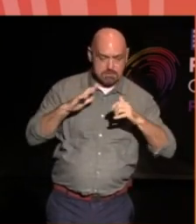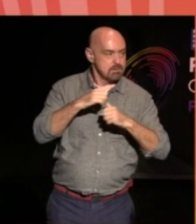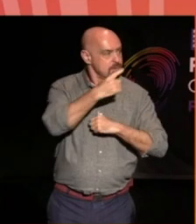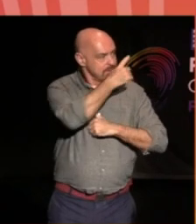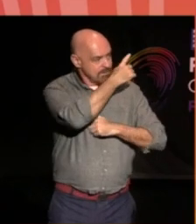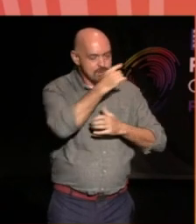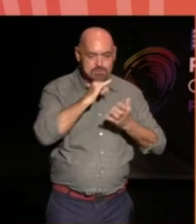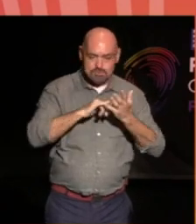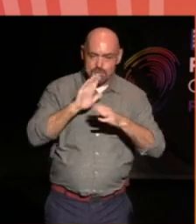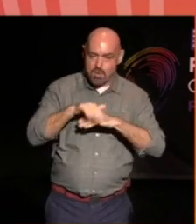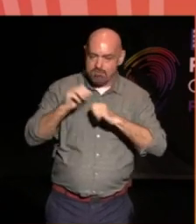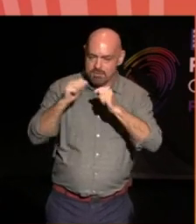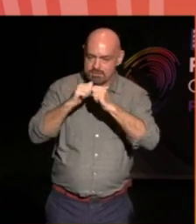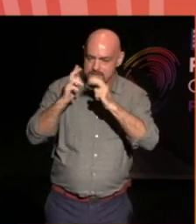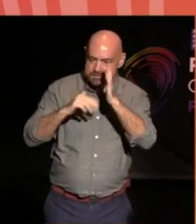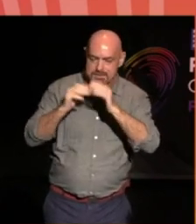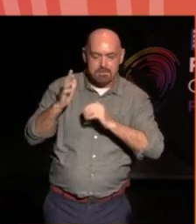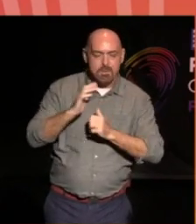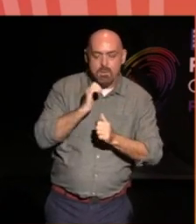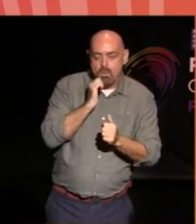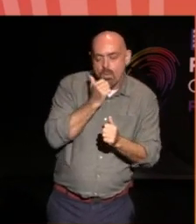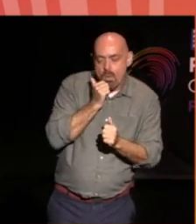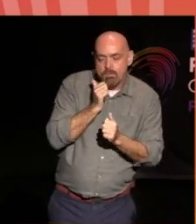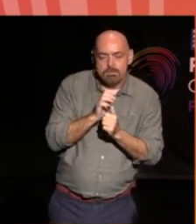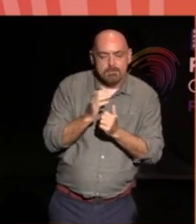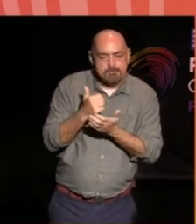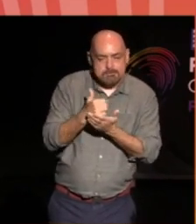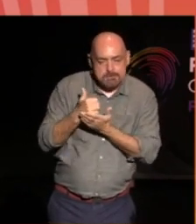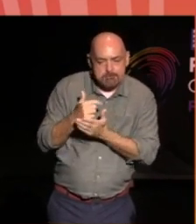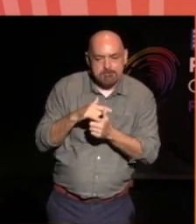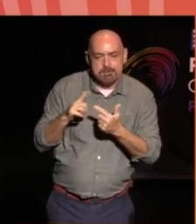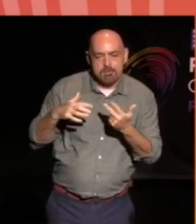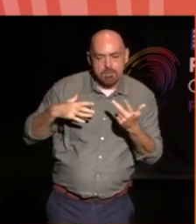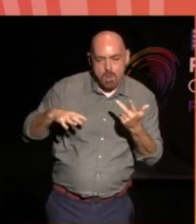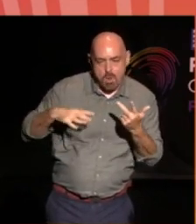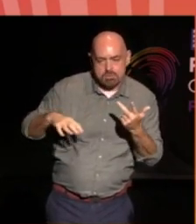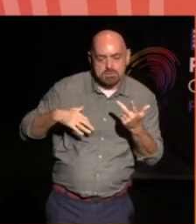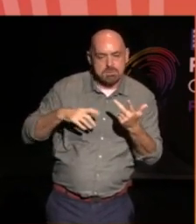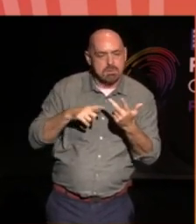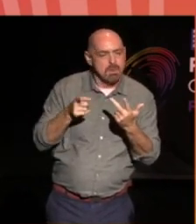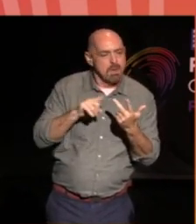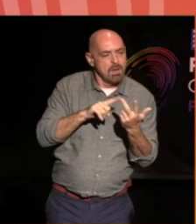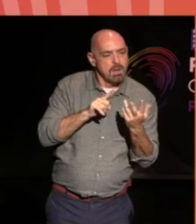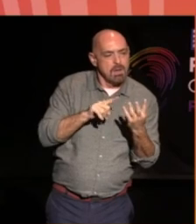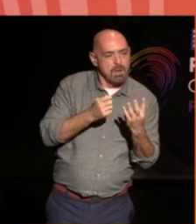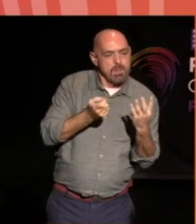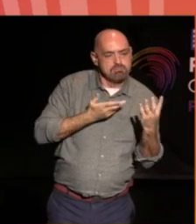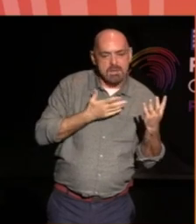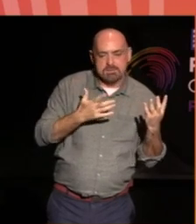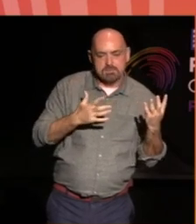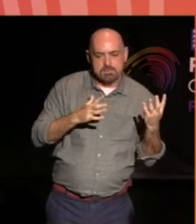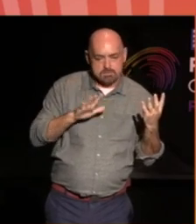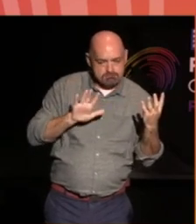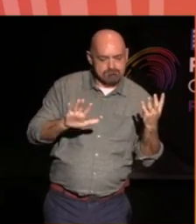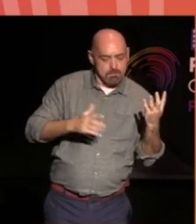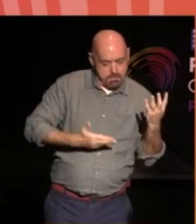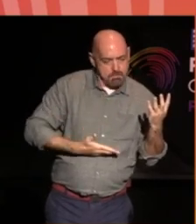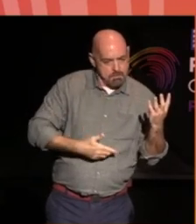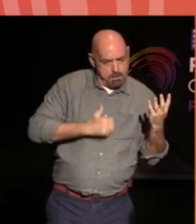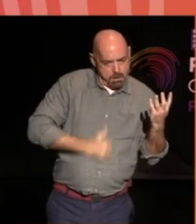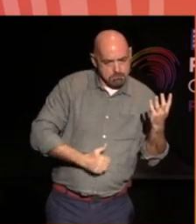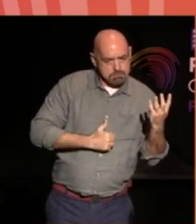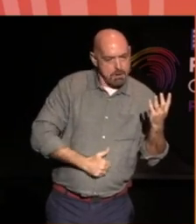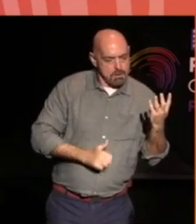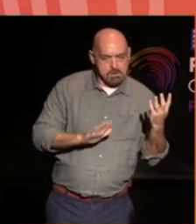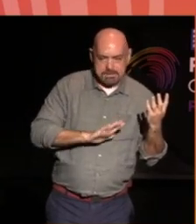buildings. The right to warmth and safety, clothes, and the right to from hunger, and that's food.